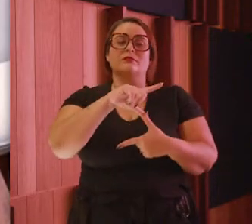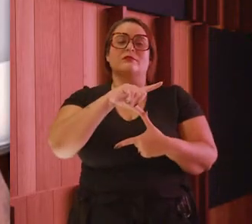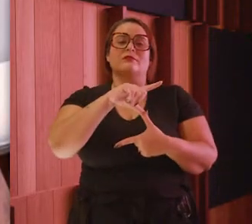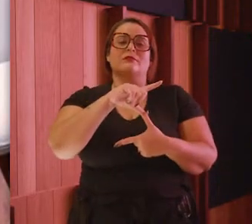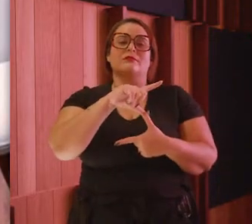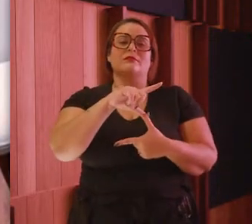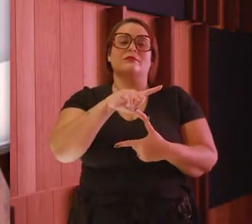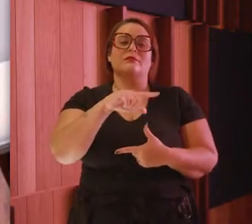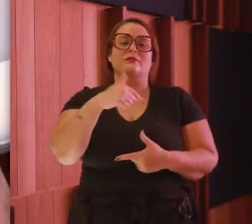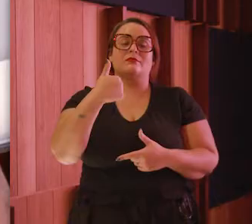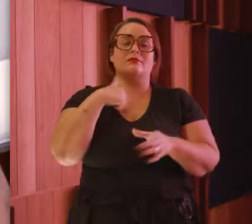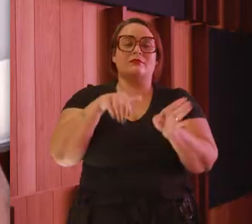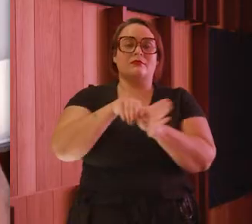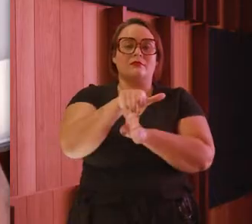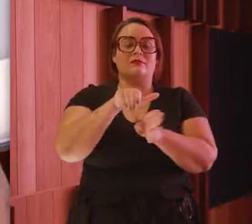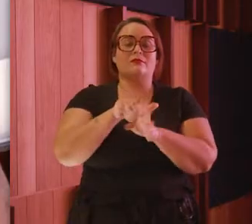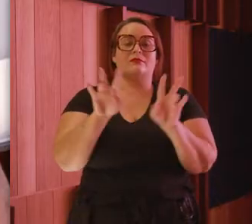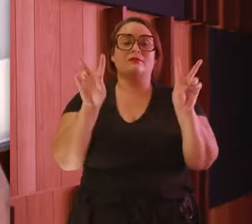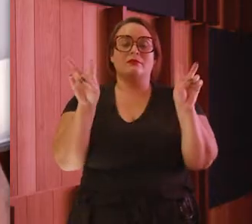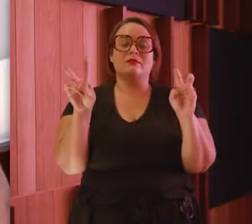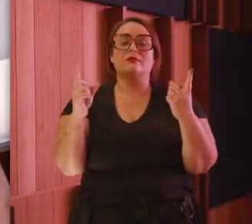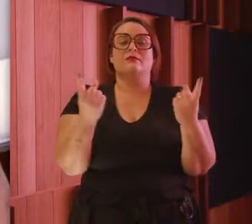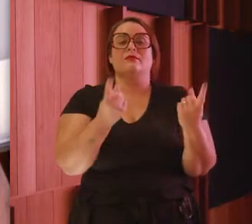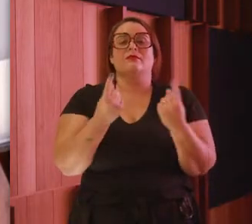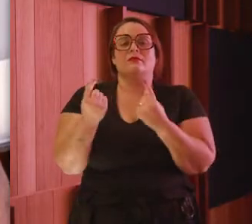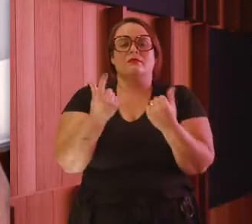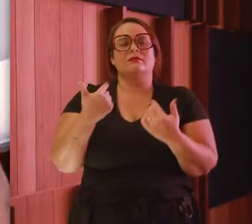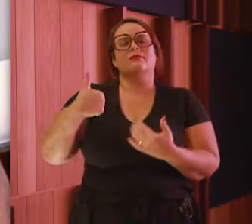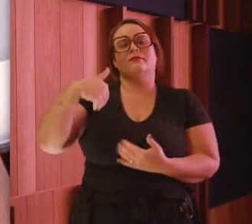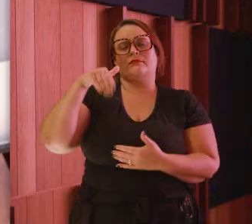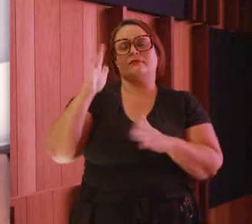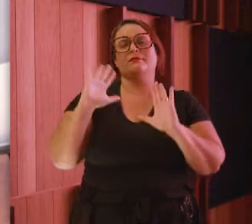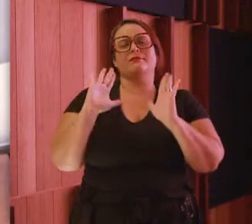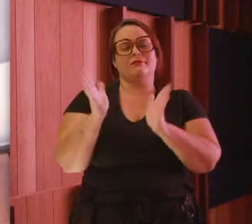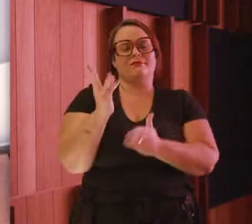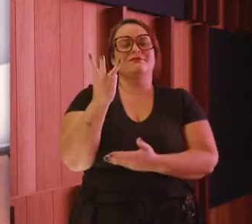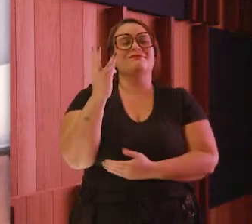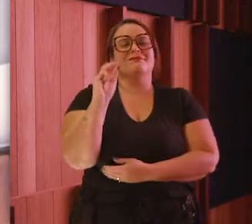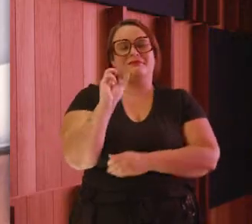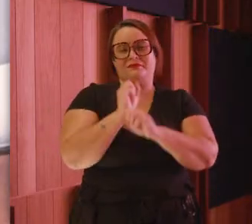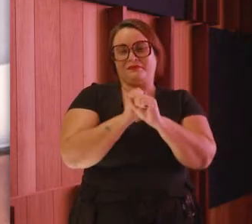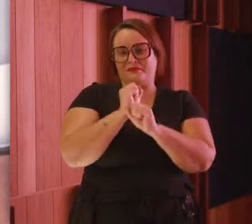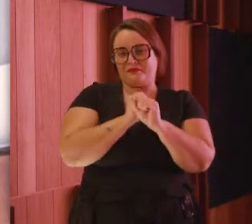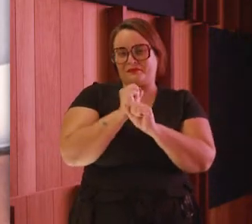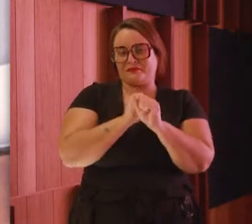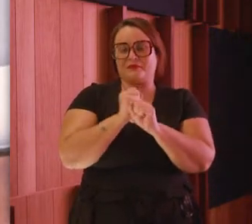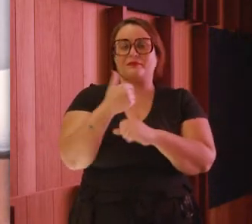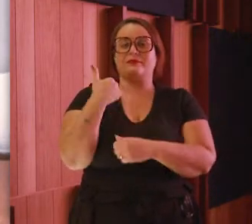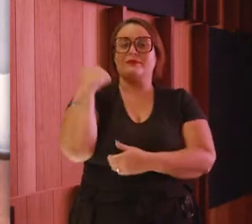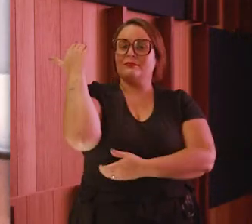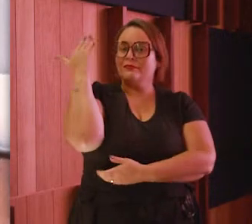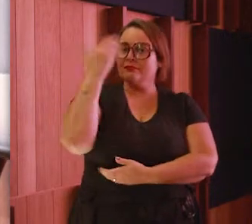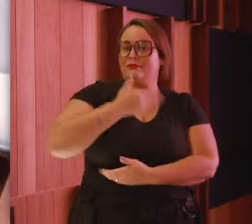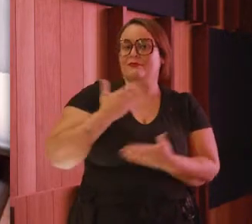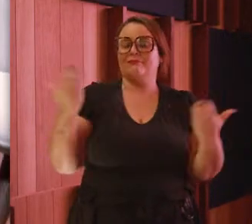31 years. And have been a witness of this evolution of the transfer pricing. So we're delighted to be here with you in